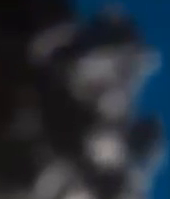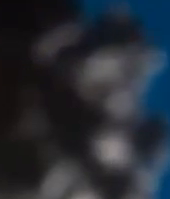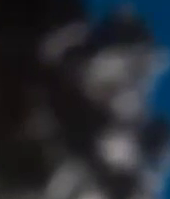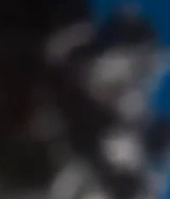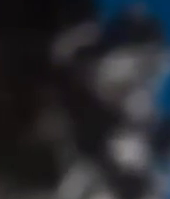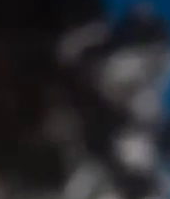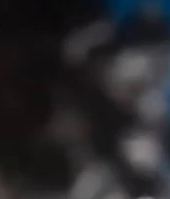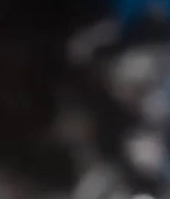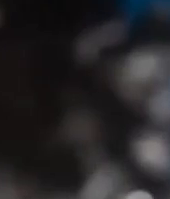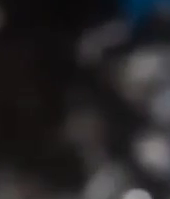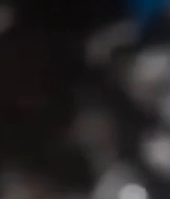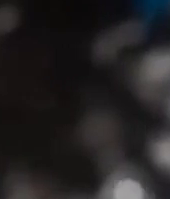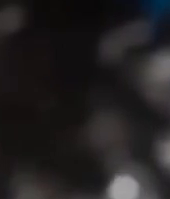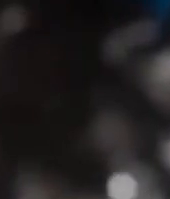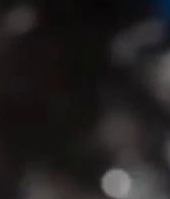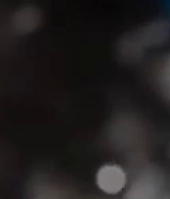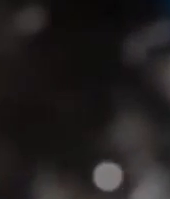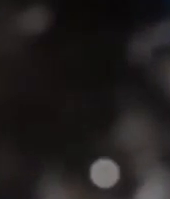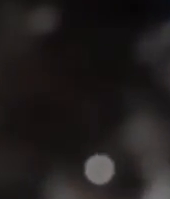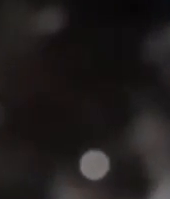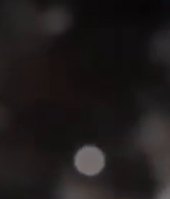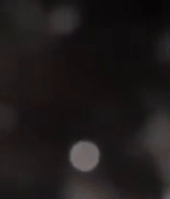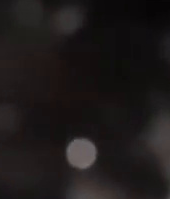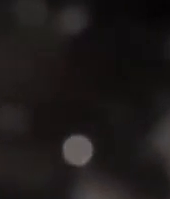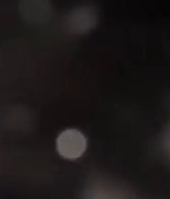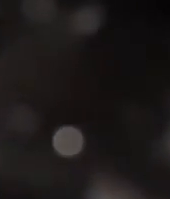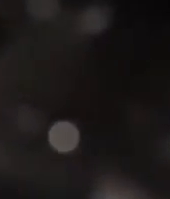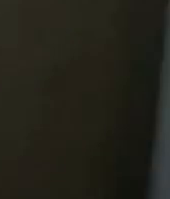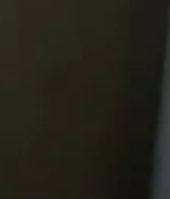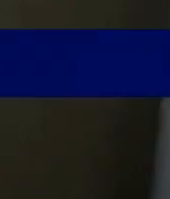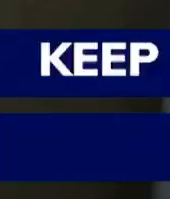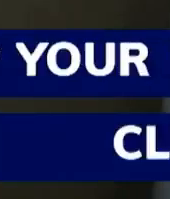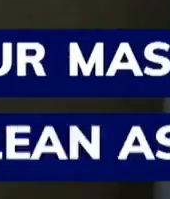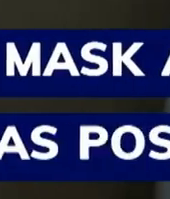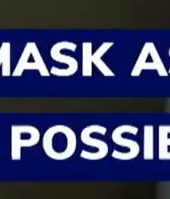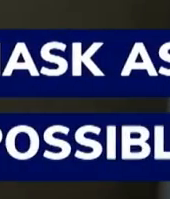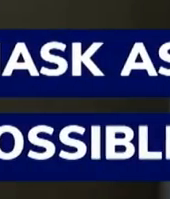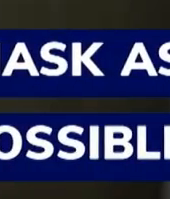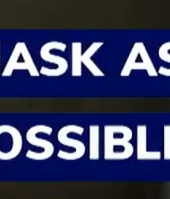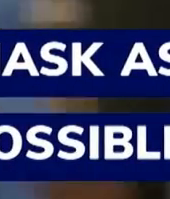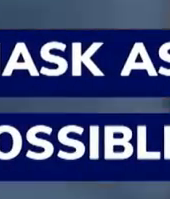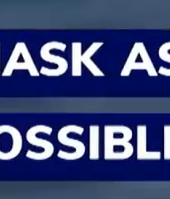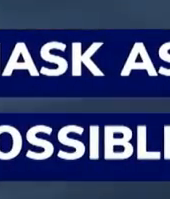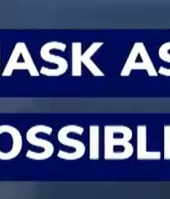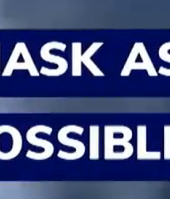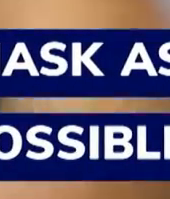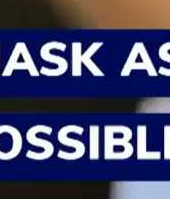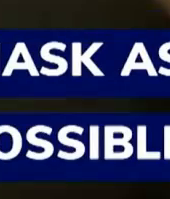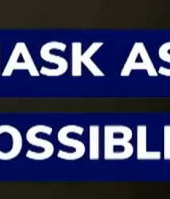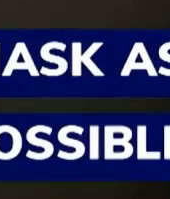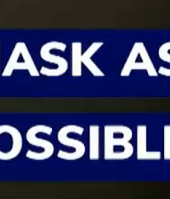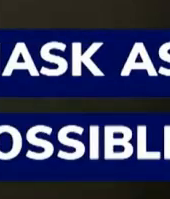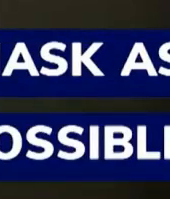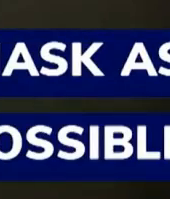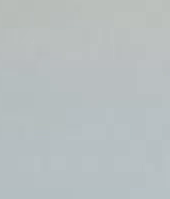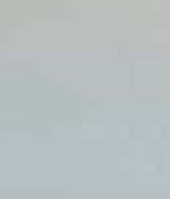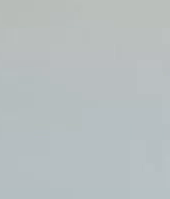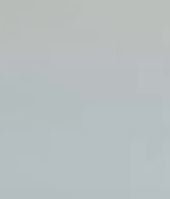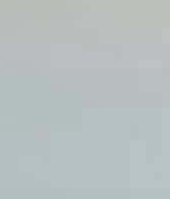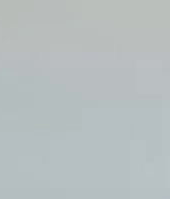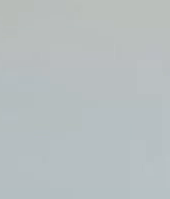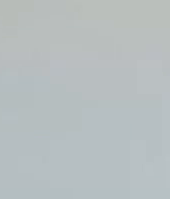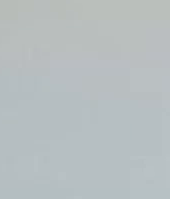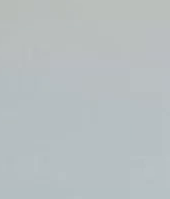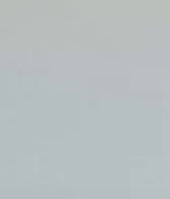can survive on certain surfaces for a long while. So before you put your mask on, please do not contaminate it by placing it on an unclean surface. And